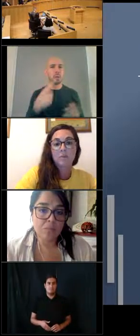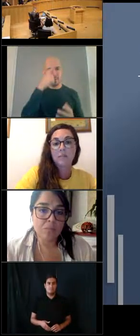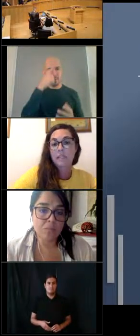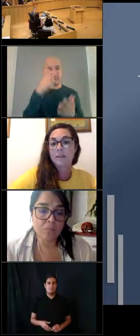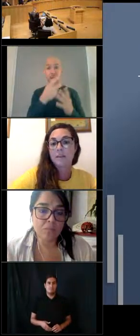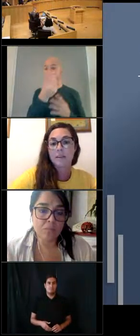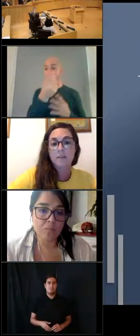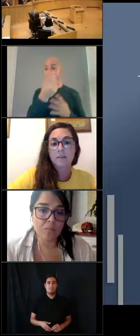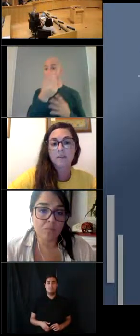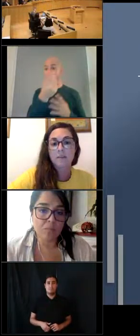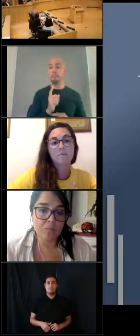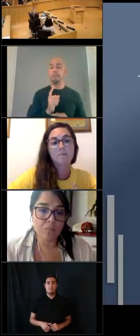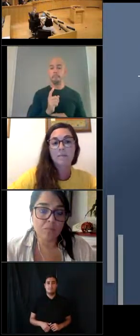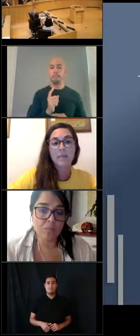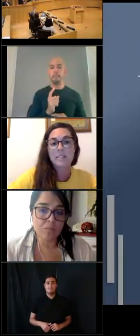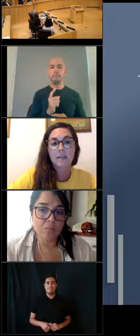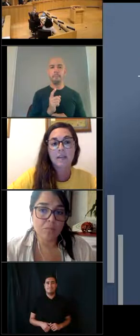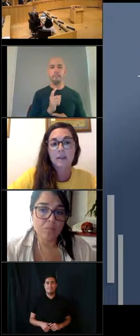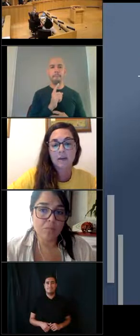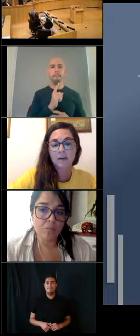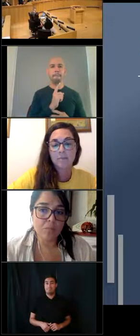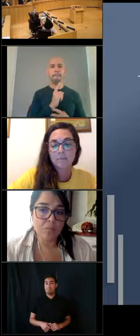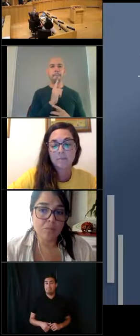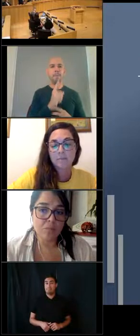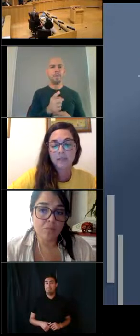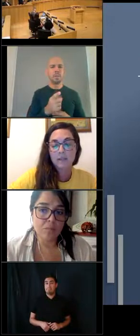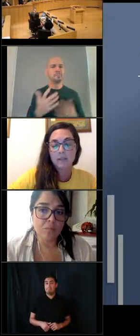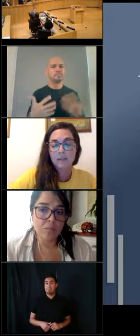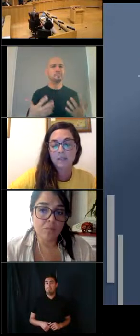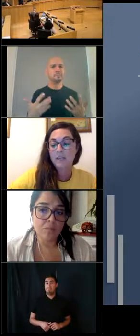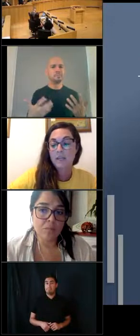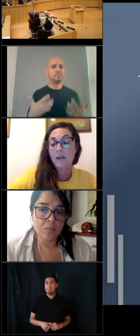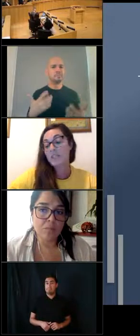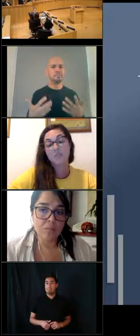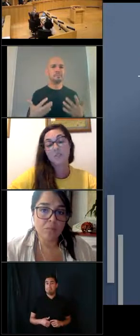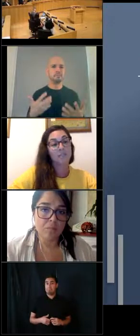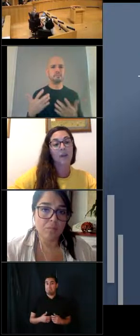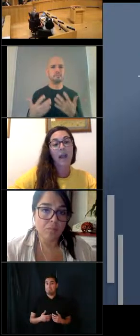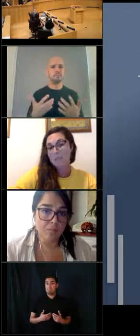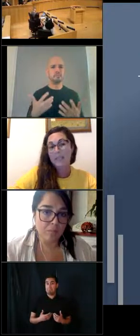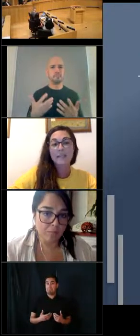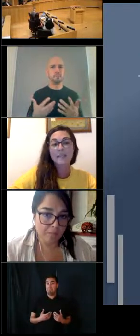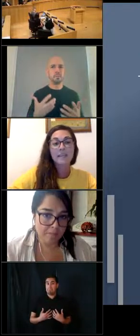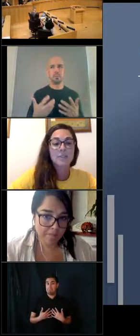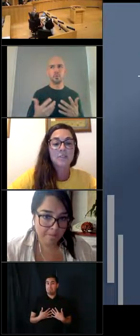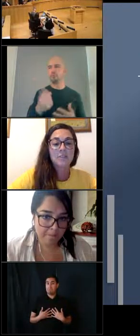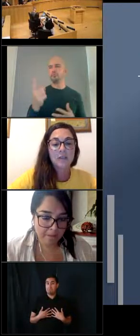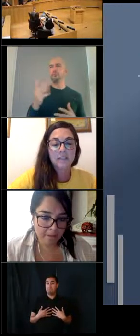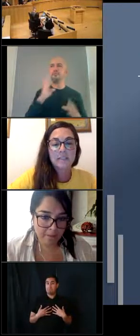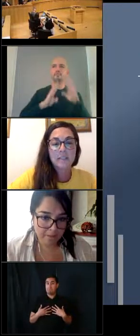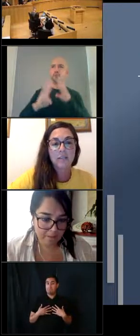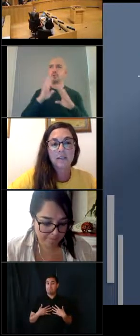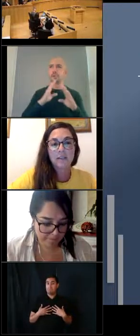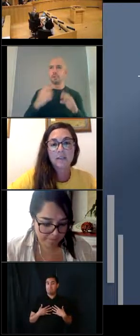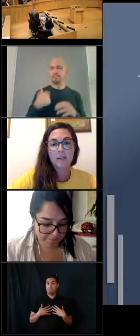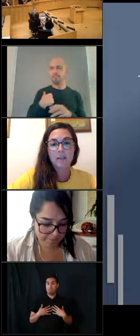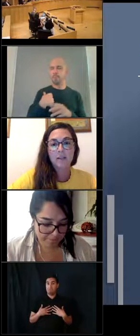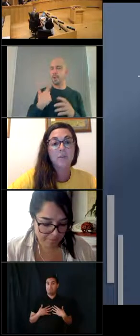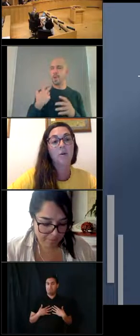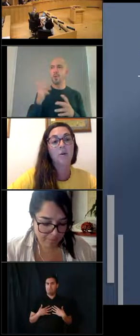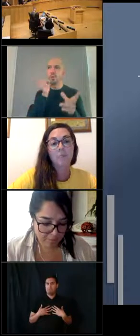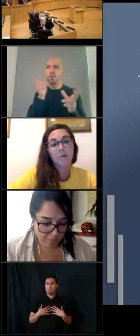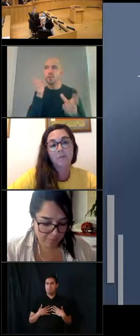just were really you know just kind of based on the um the conversations that were happening during this session